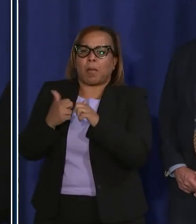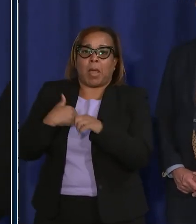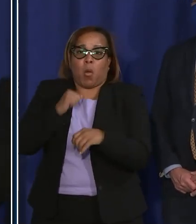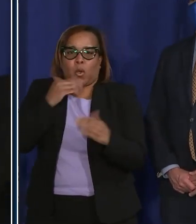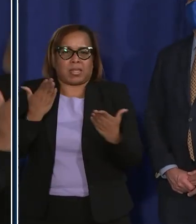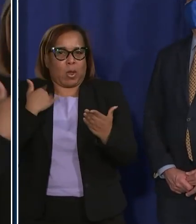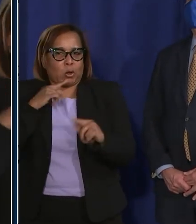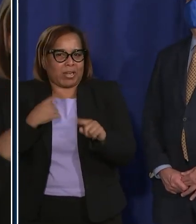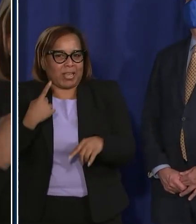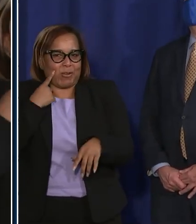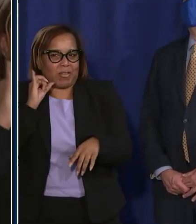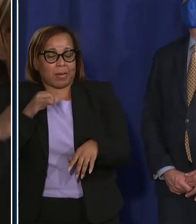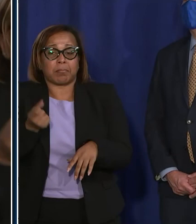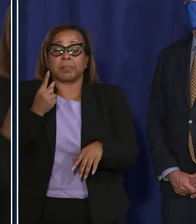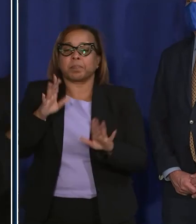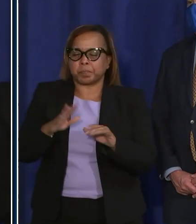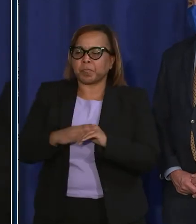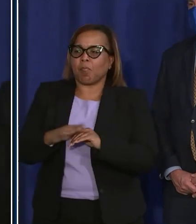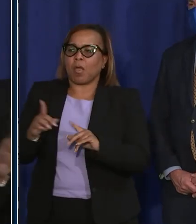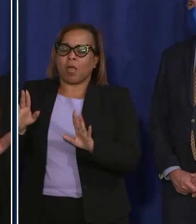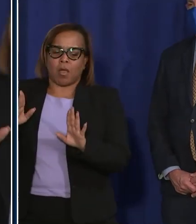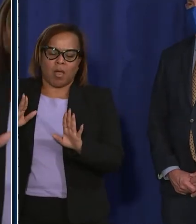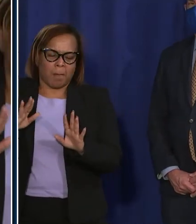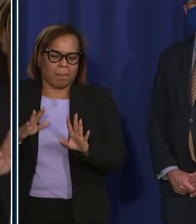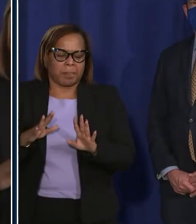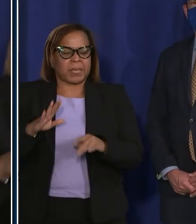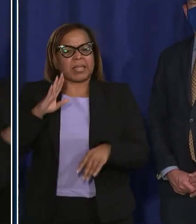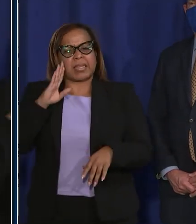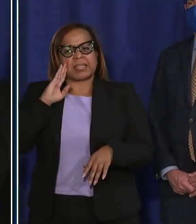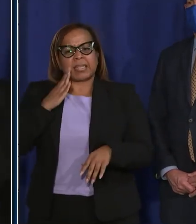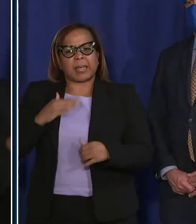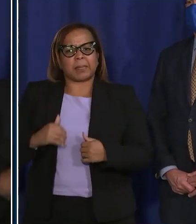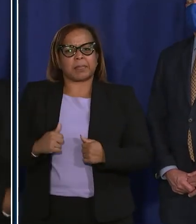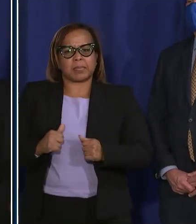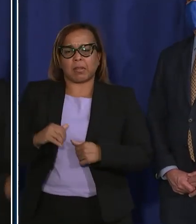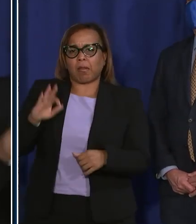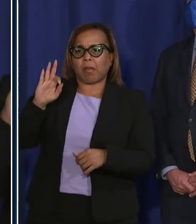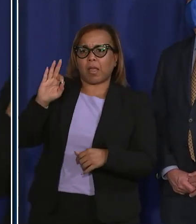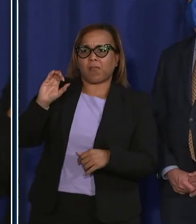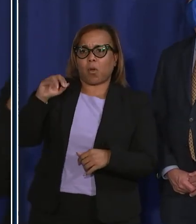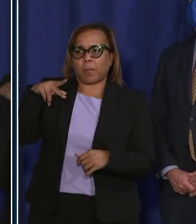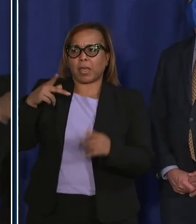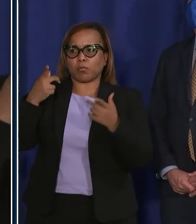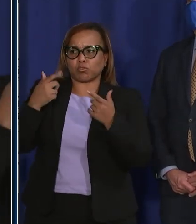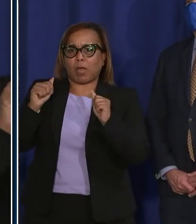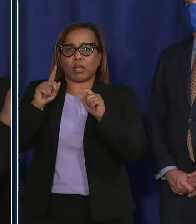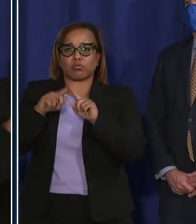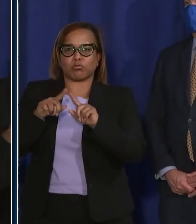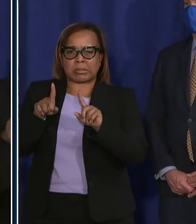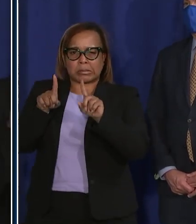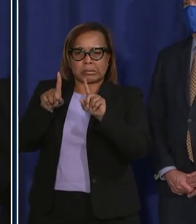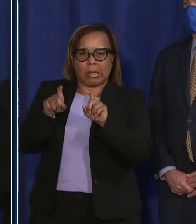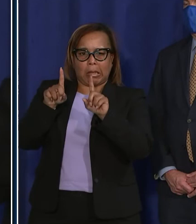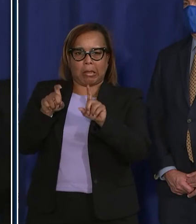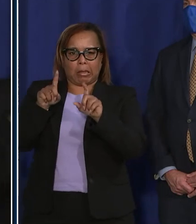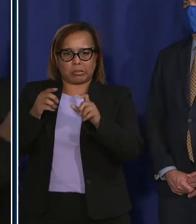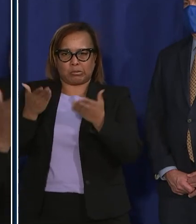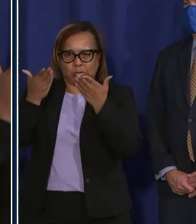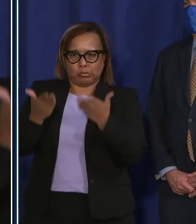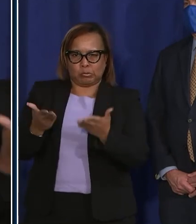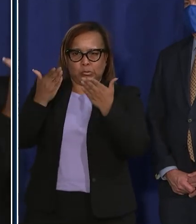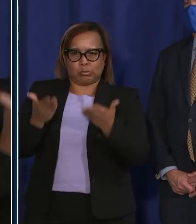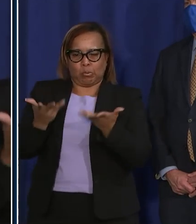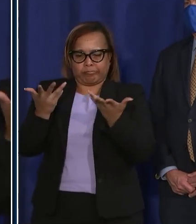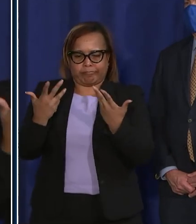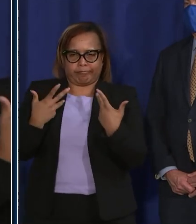them. But obviously, it seems that FOP was trying to test your resolve in this whole matter. Is